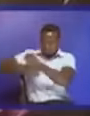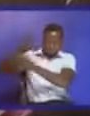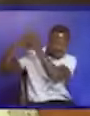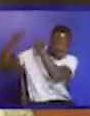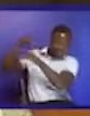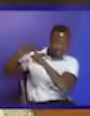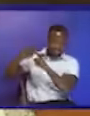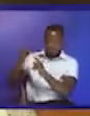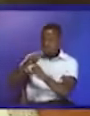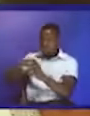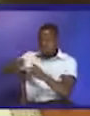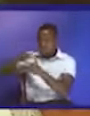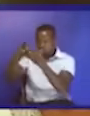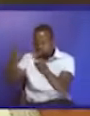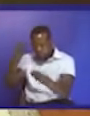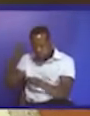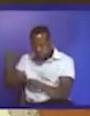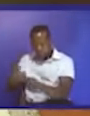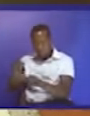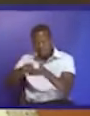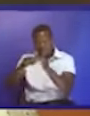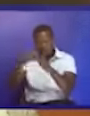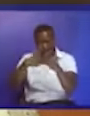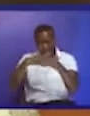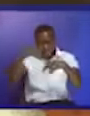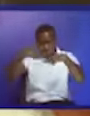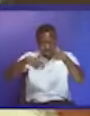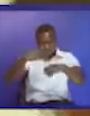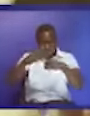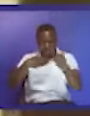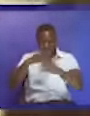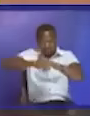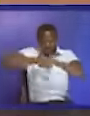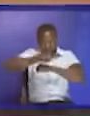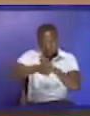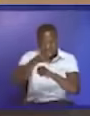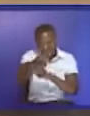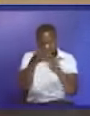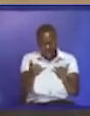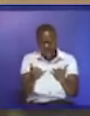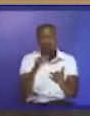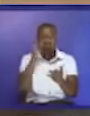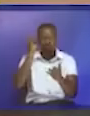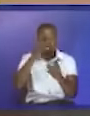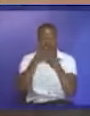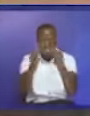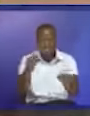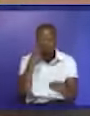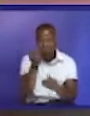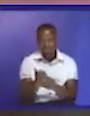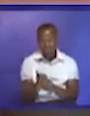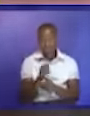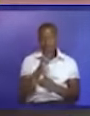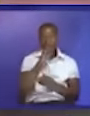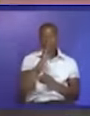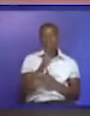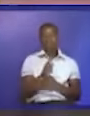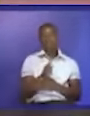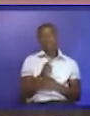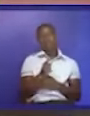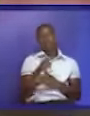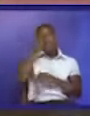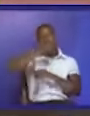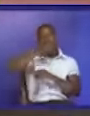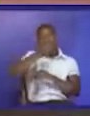So it should plant hope that Africa will rise again, that Ghana like never before will